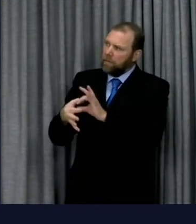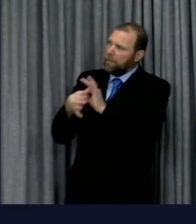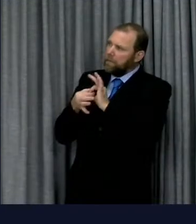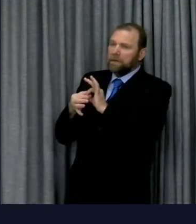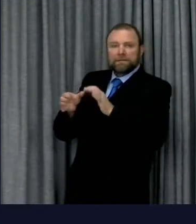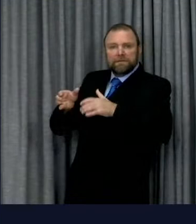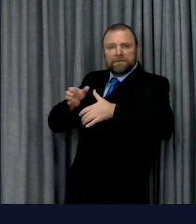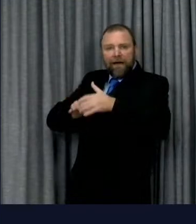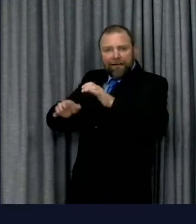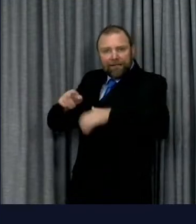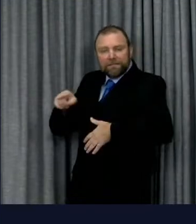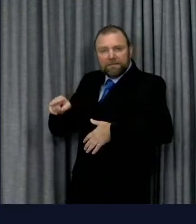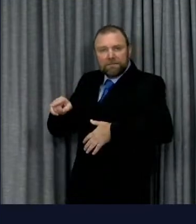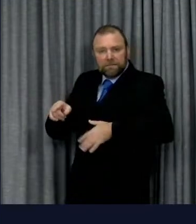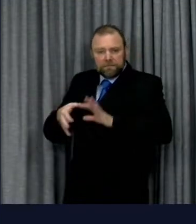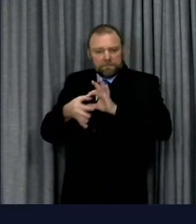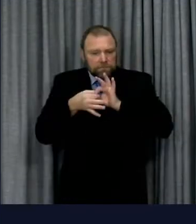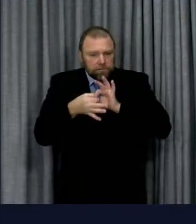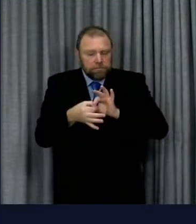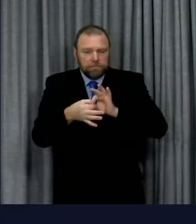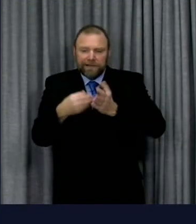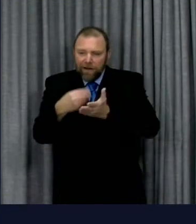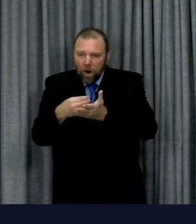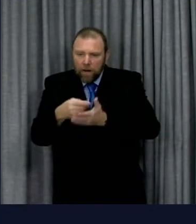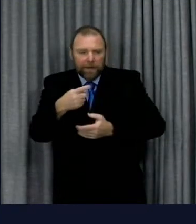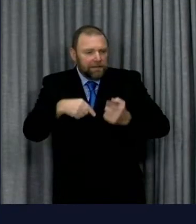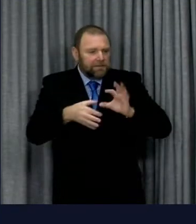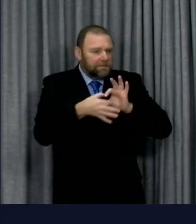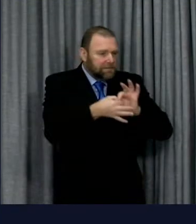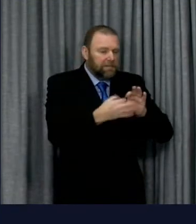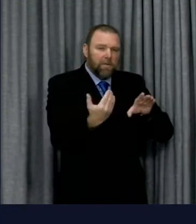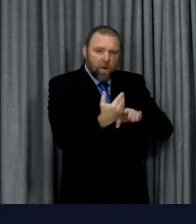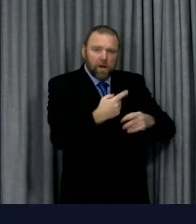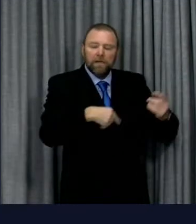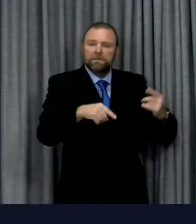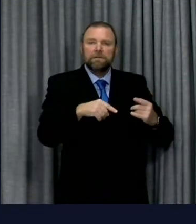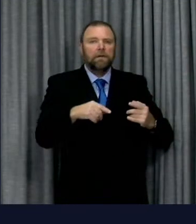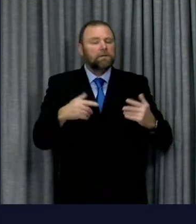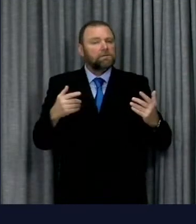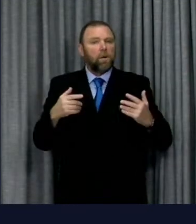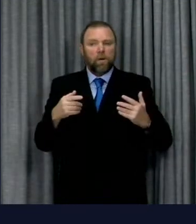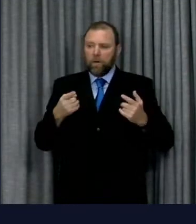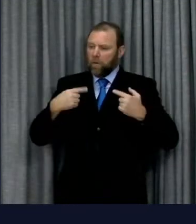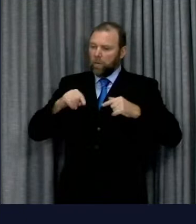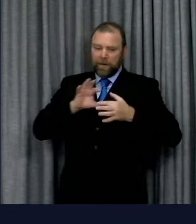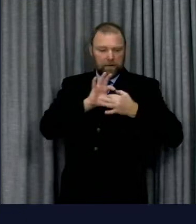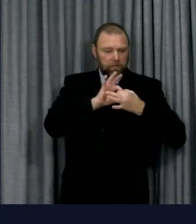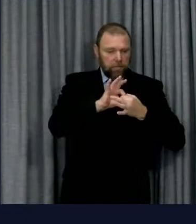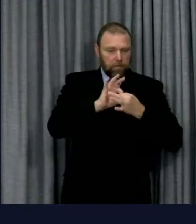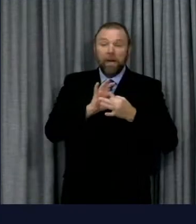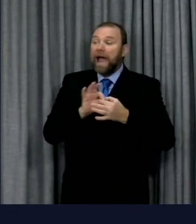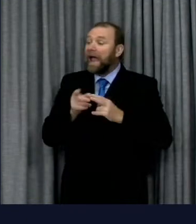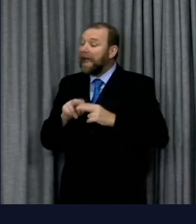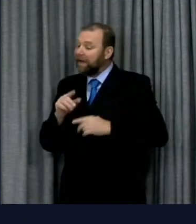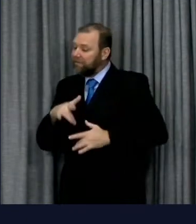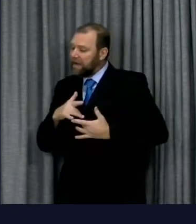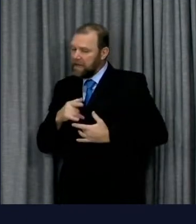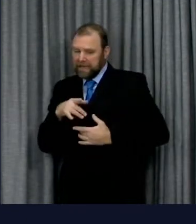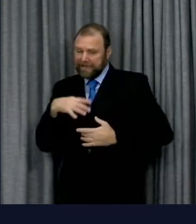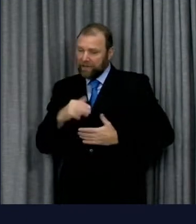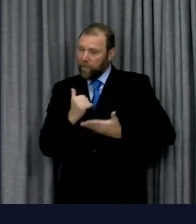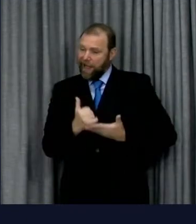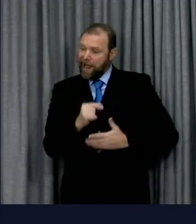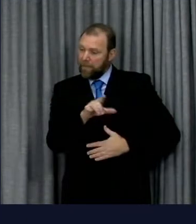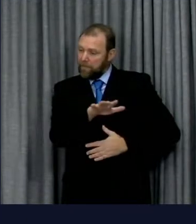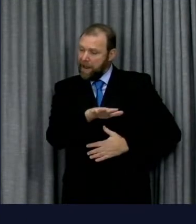help sectors of the economy that are affected by those decisions, then as we have in this month,